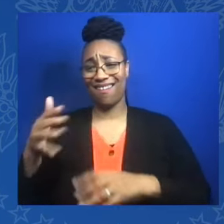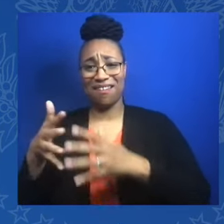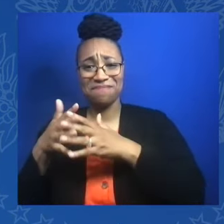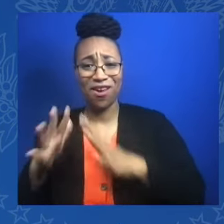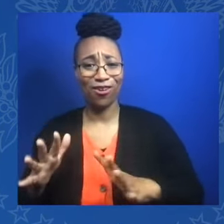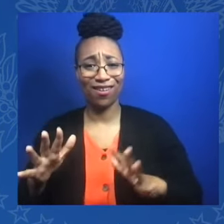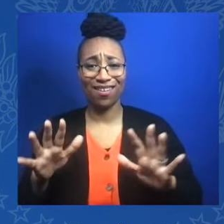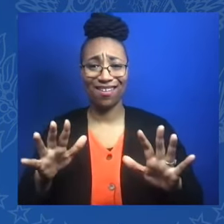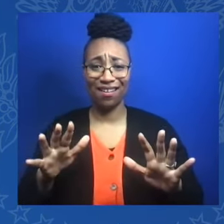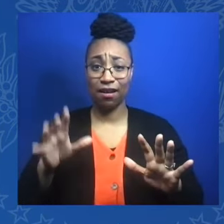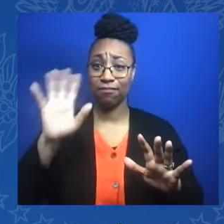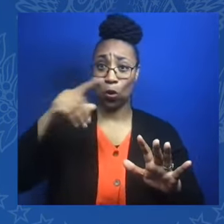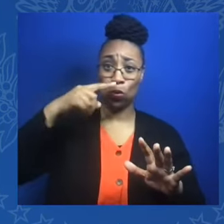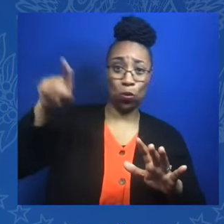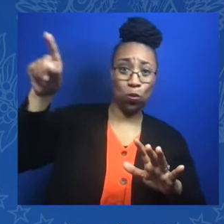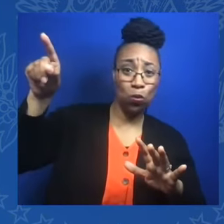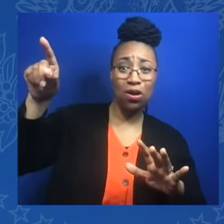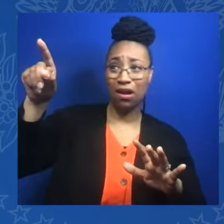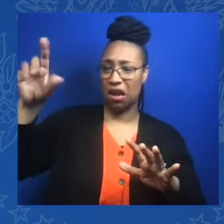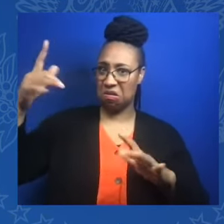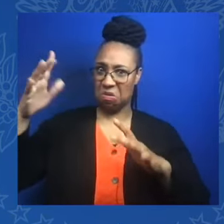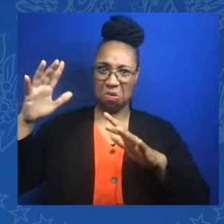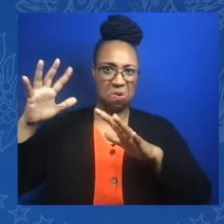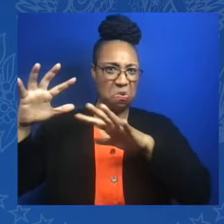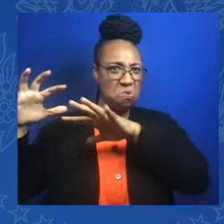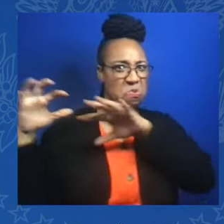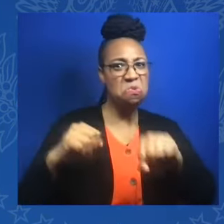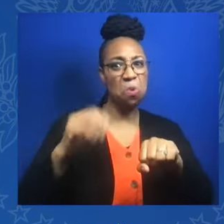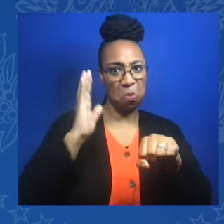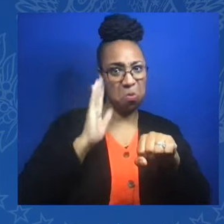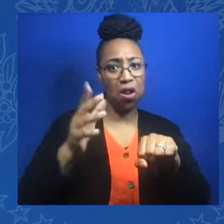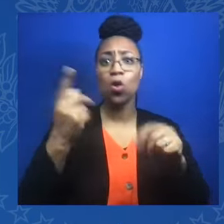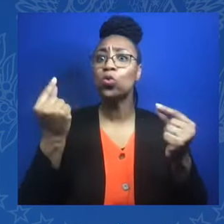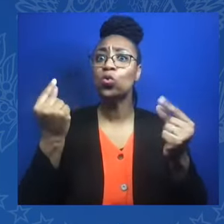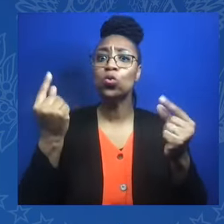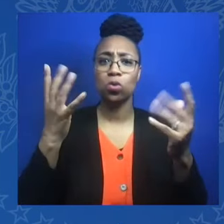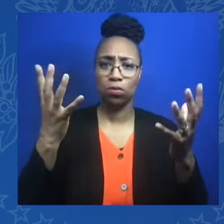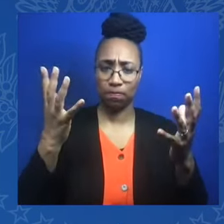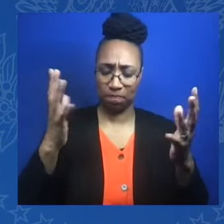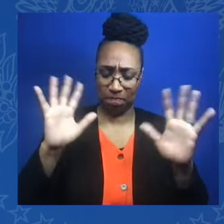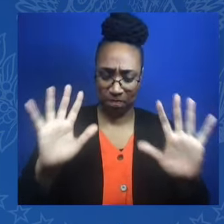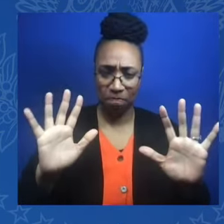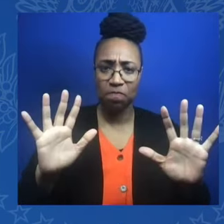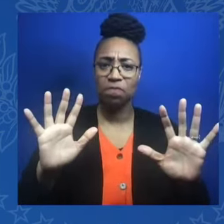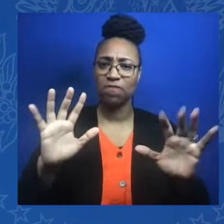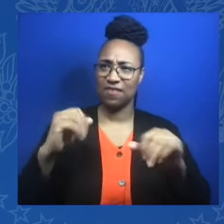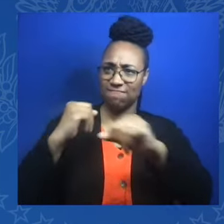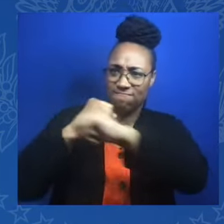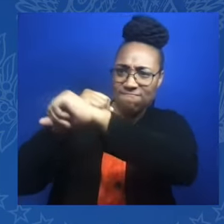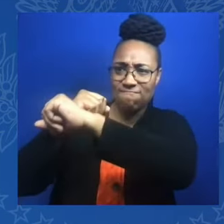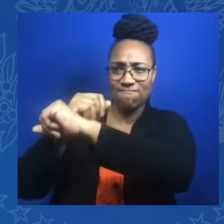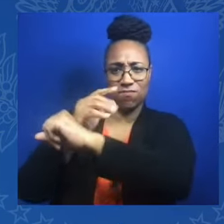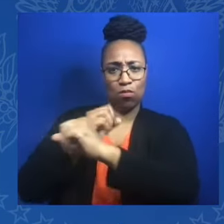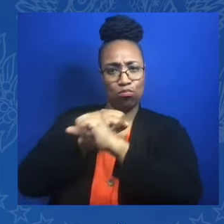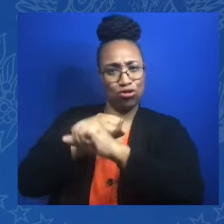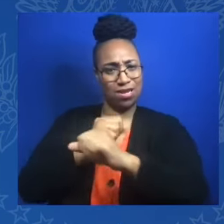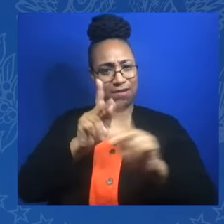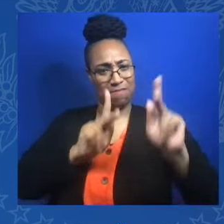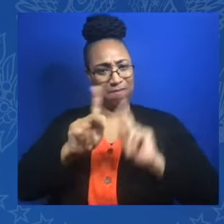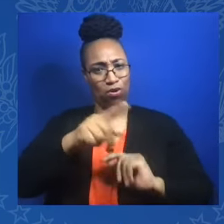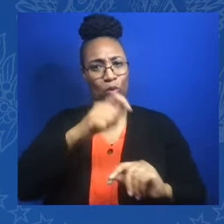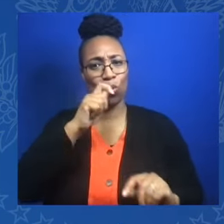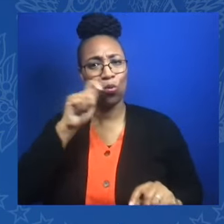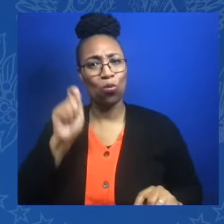artillery, ammunition, armor, and tanks. From 2015 to today, with Operation